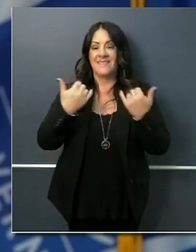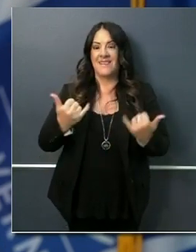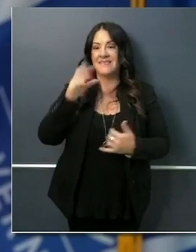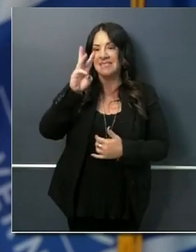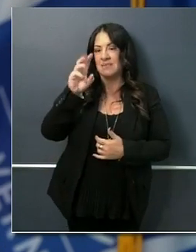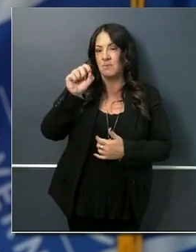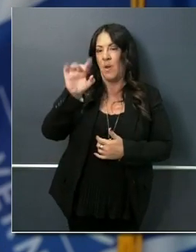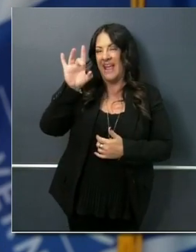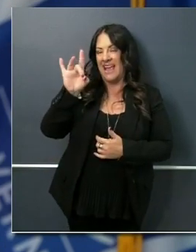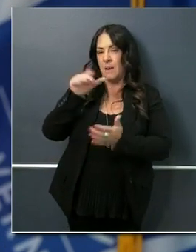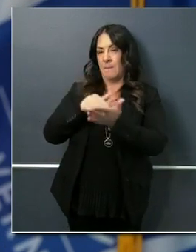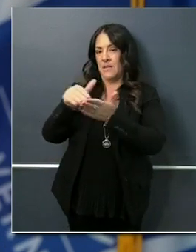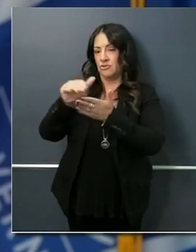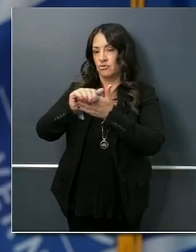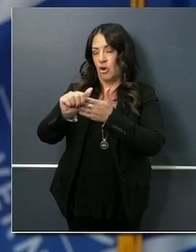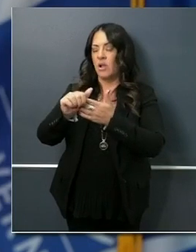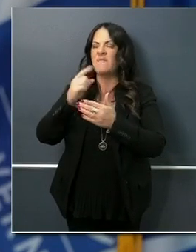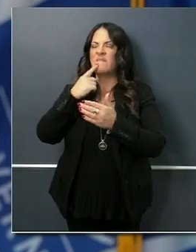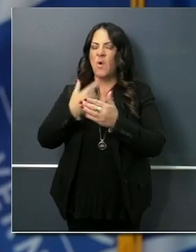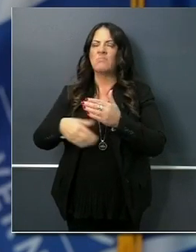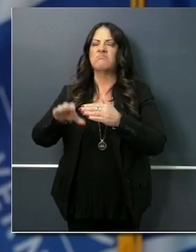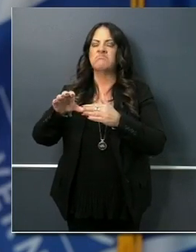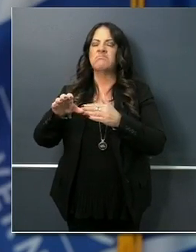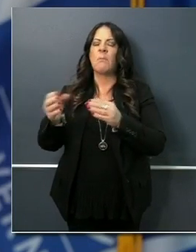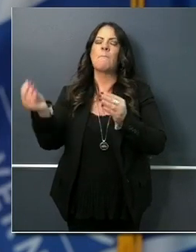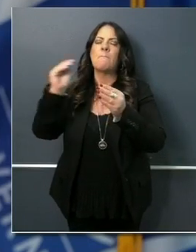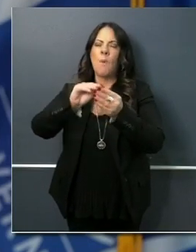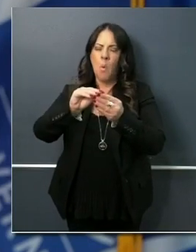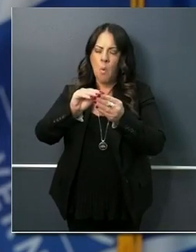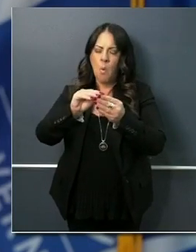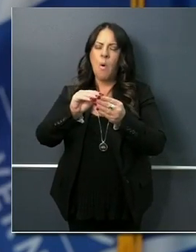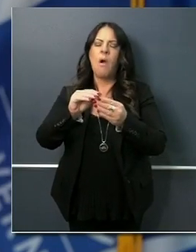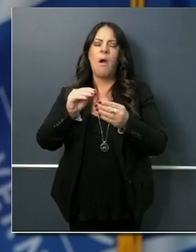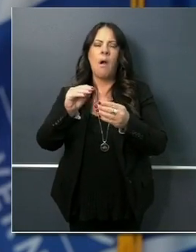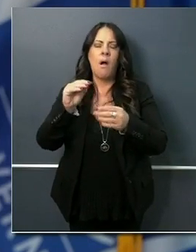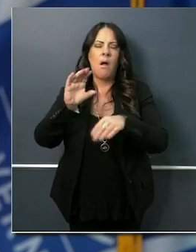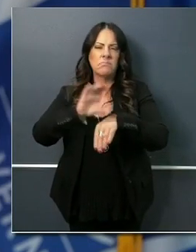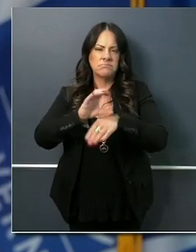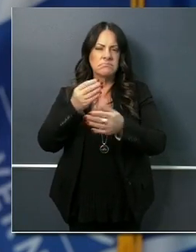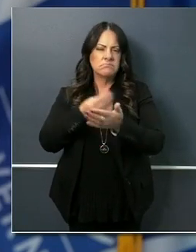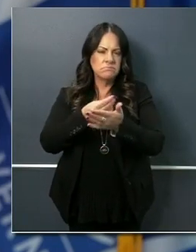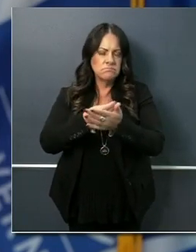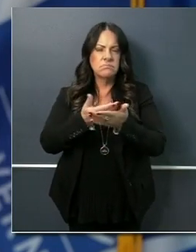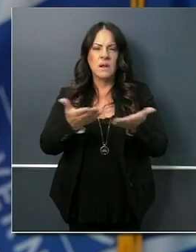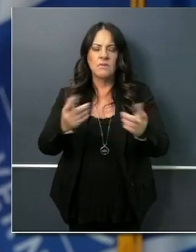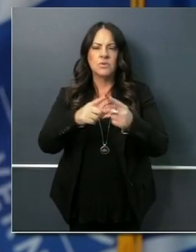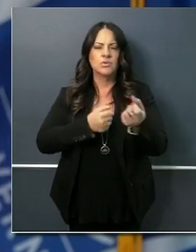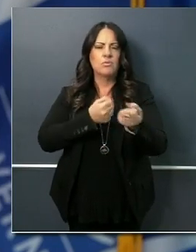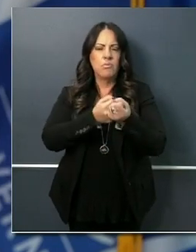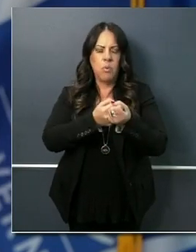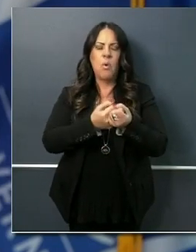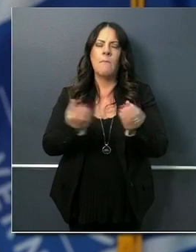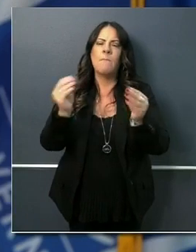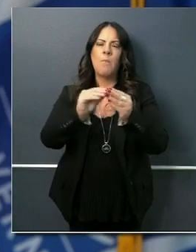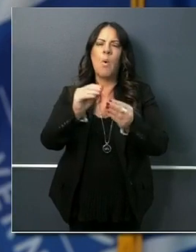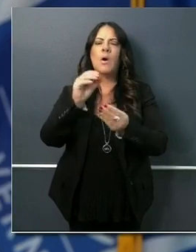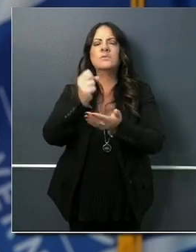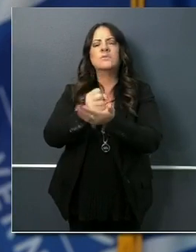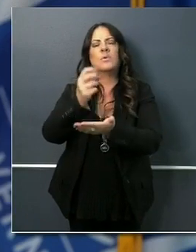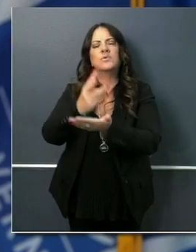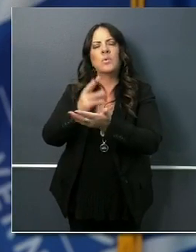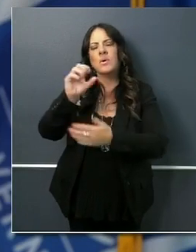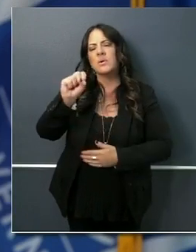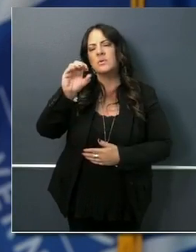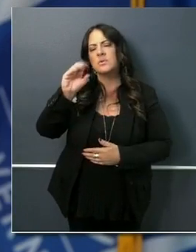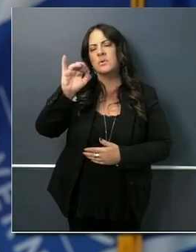million to support additional social worker outreach across communities. This is ensuring that that touch point is occurring, that over